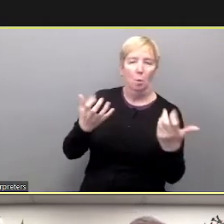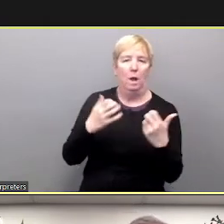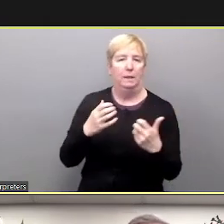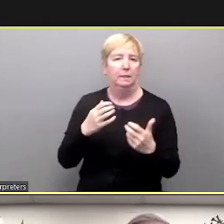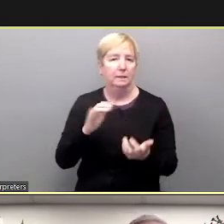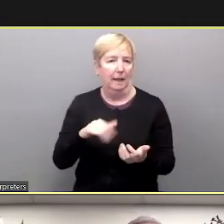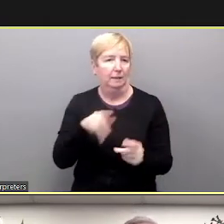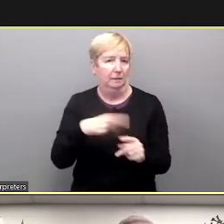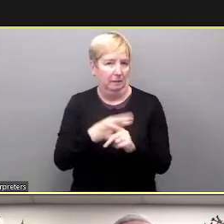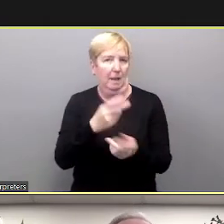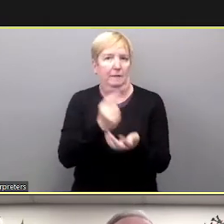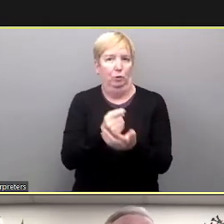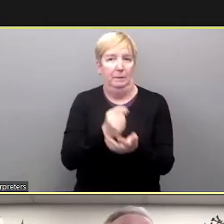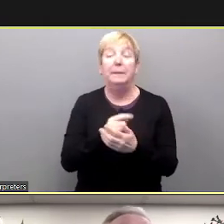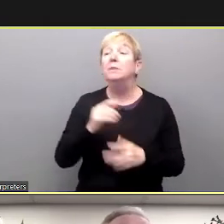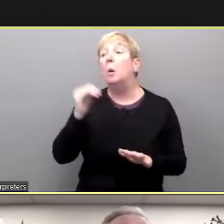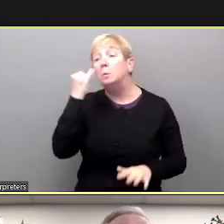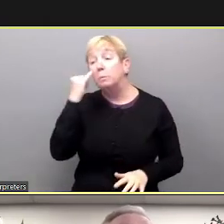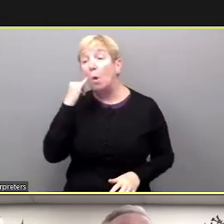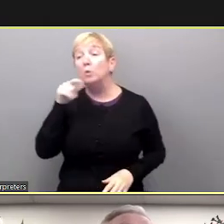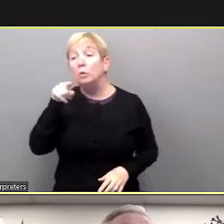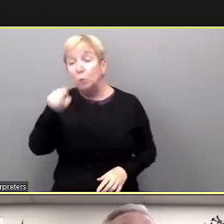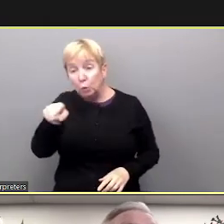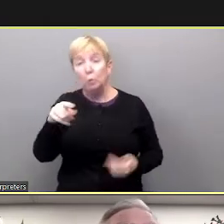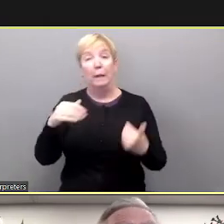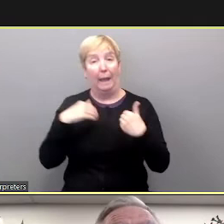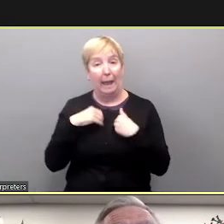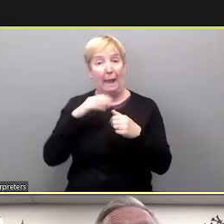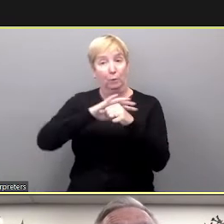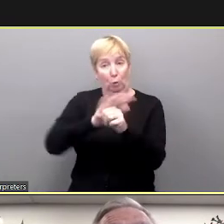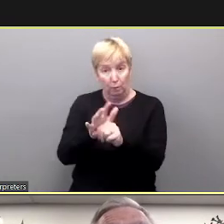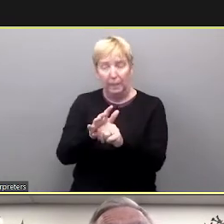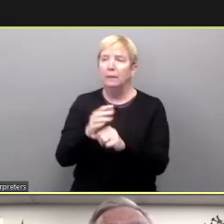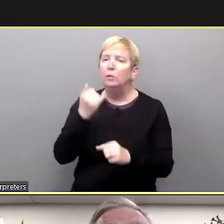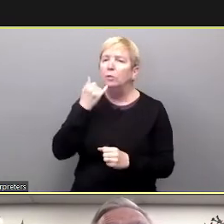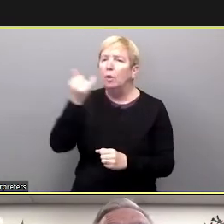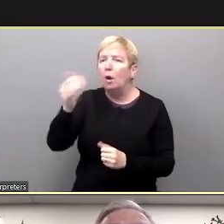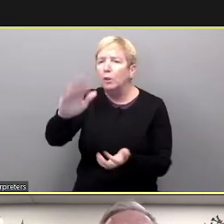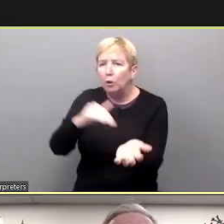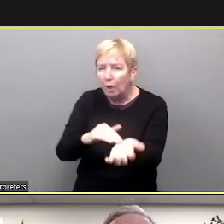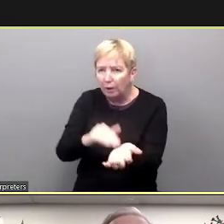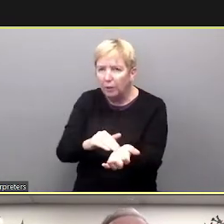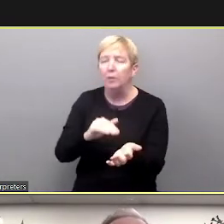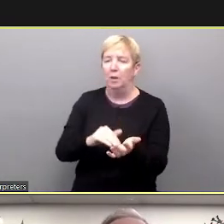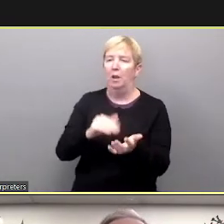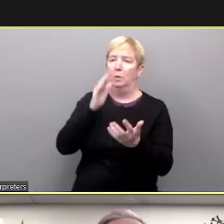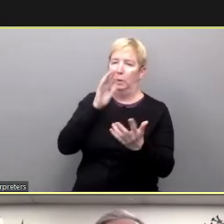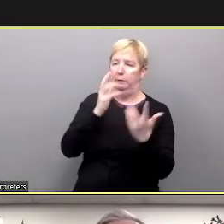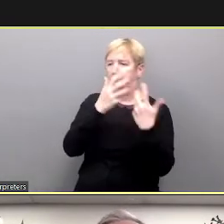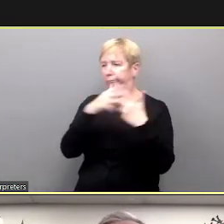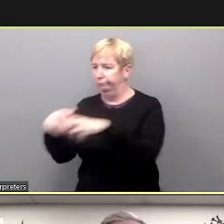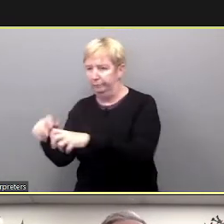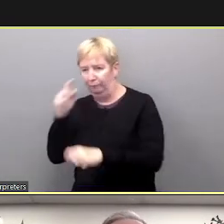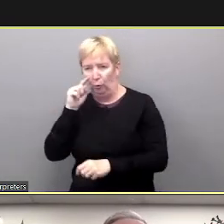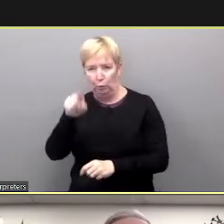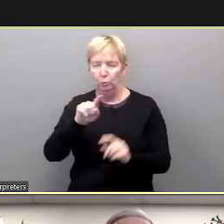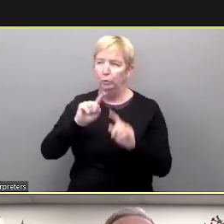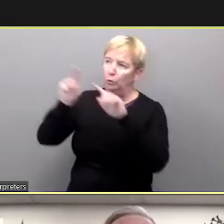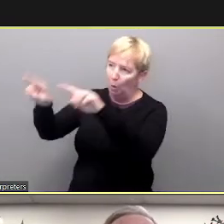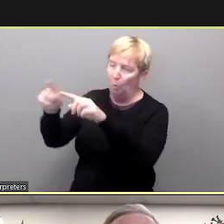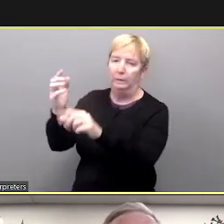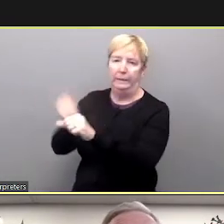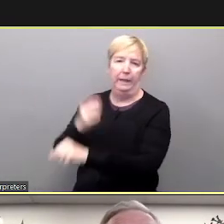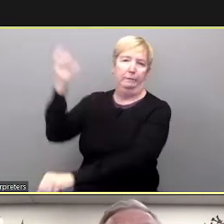for COVID, and they can help you get set up with one of the many, many sites. And we now have mobile sites